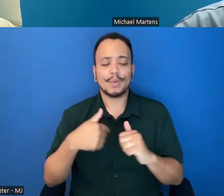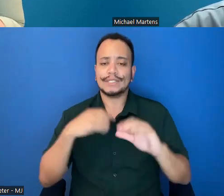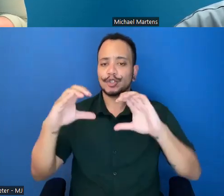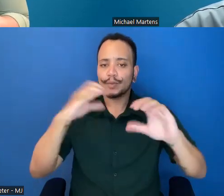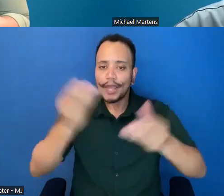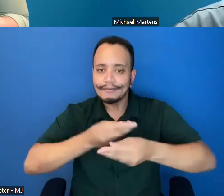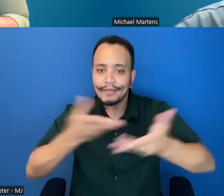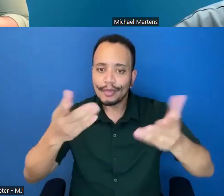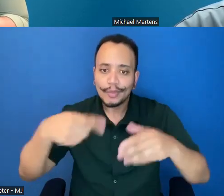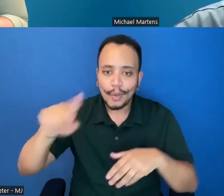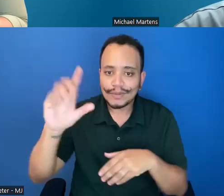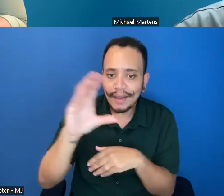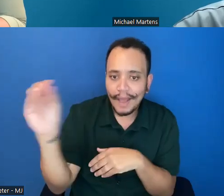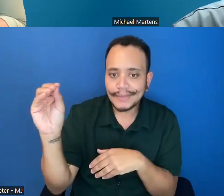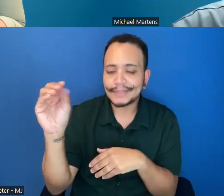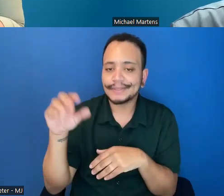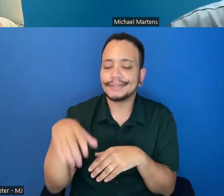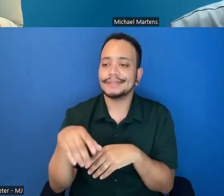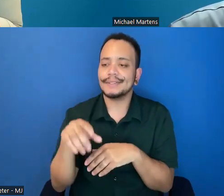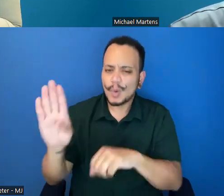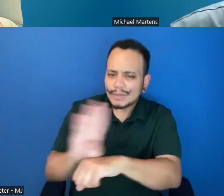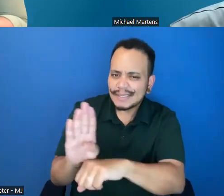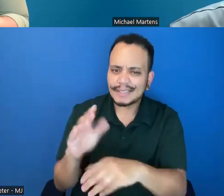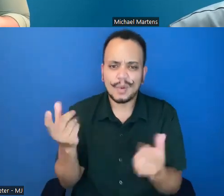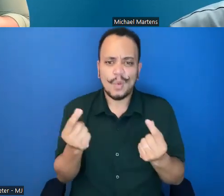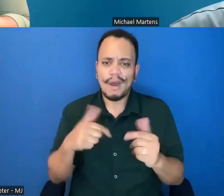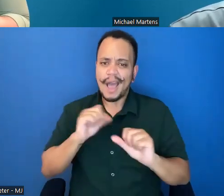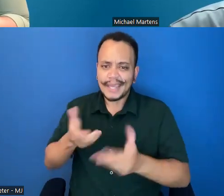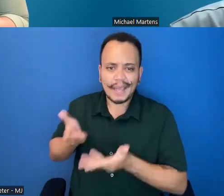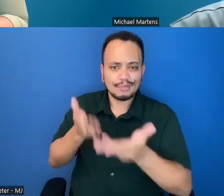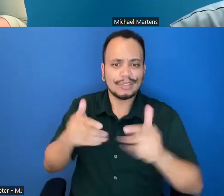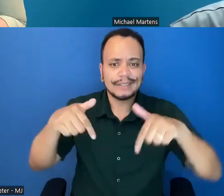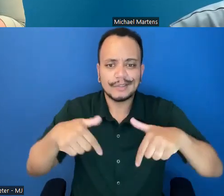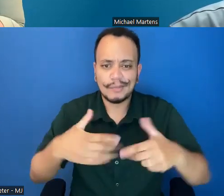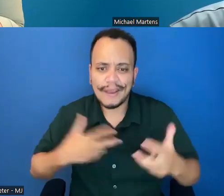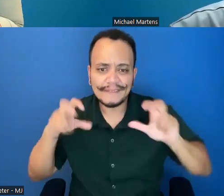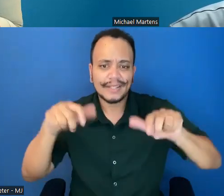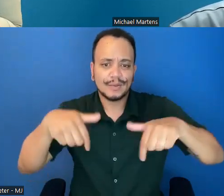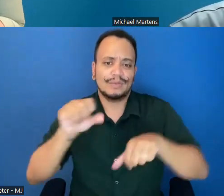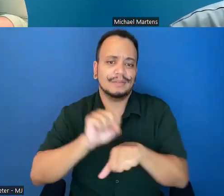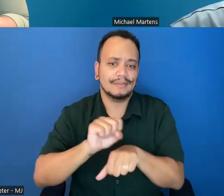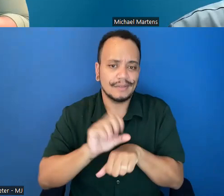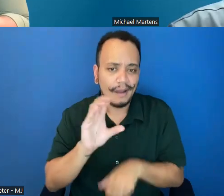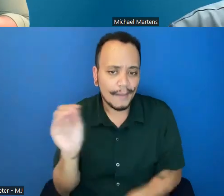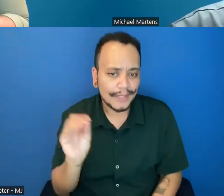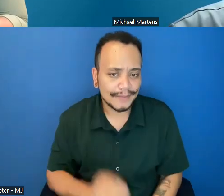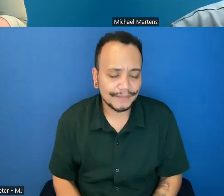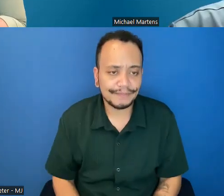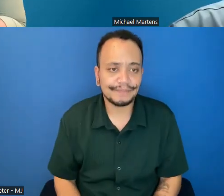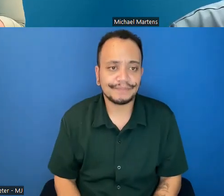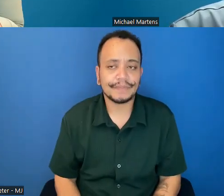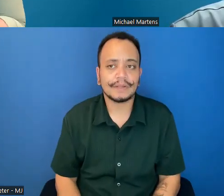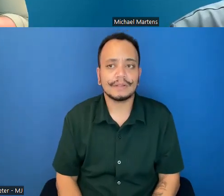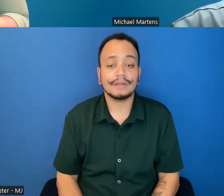know what we bring to the workplace. For some employers, skills are